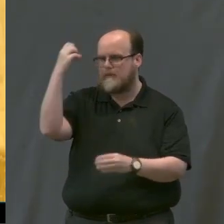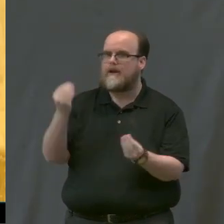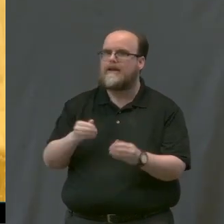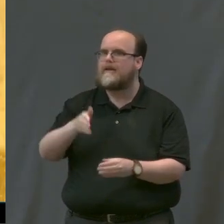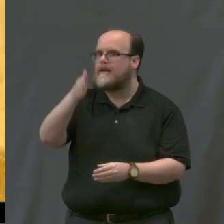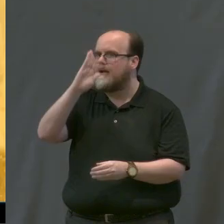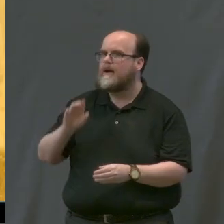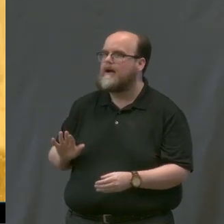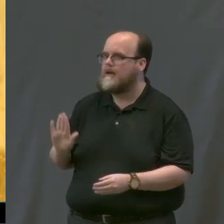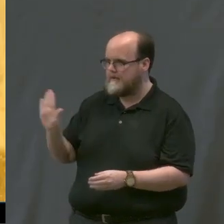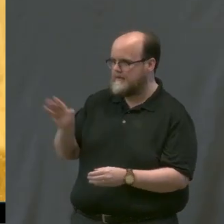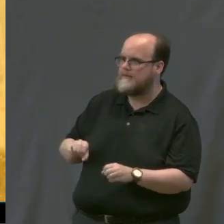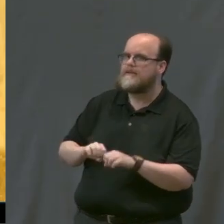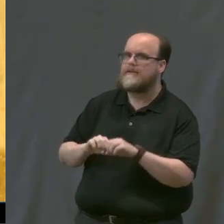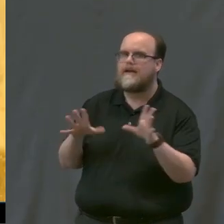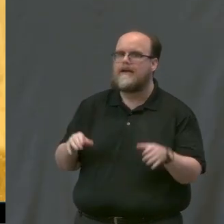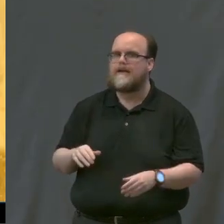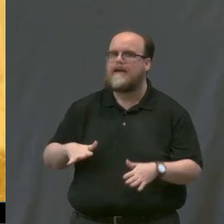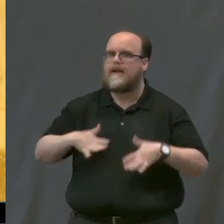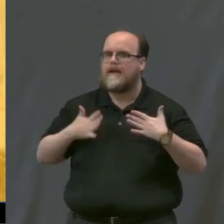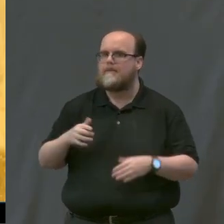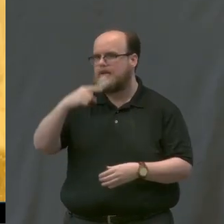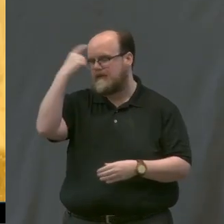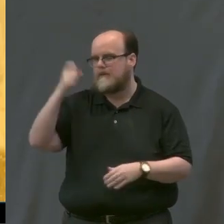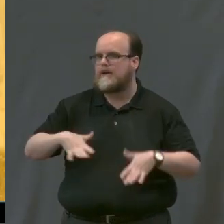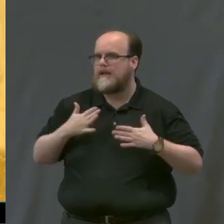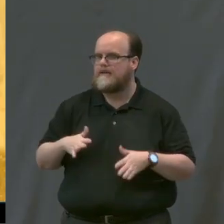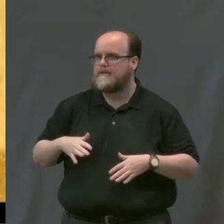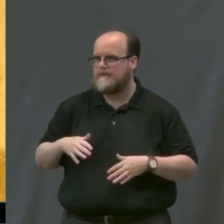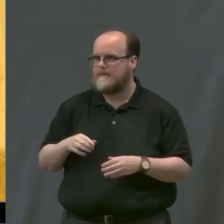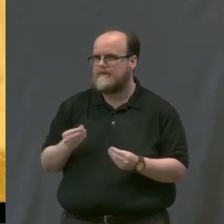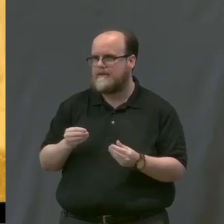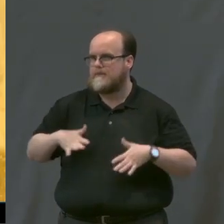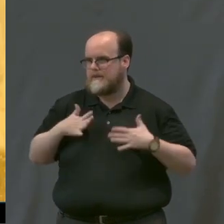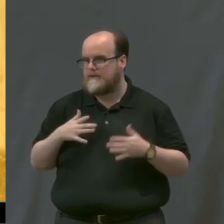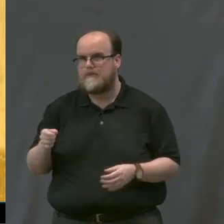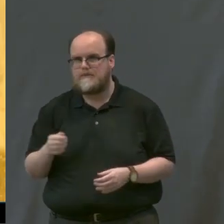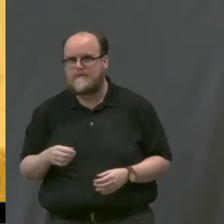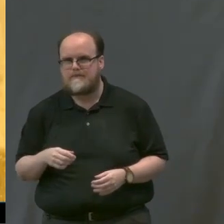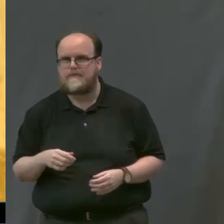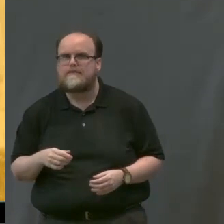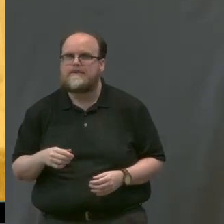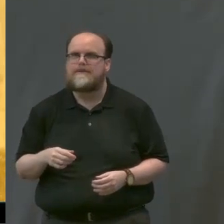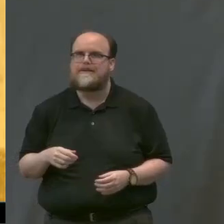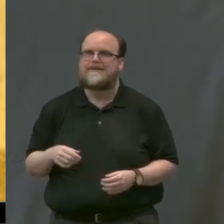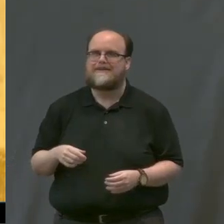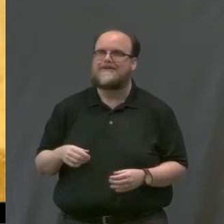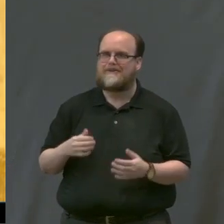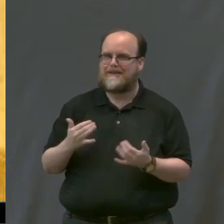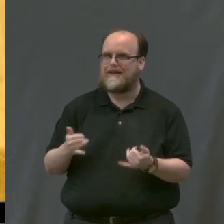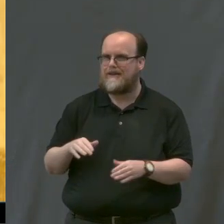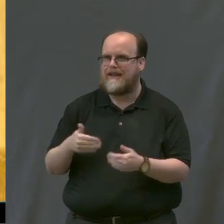happy summer land of bliss. All right? You're probably actually singing that song. You're probably going to have it stuck in your head the rest of the night,